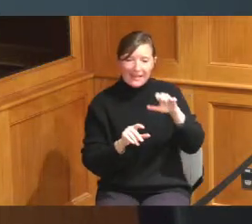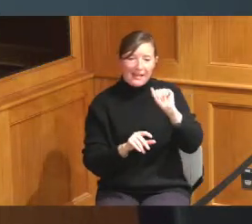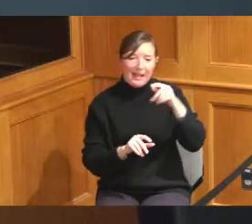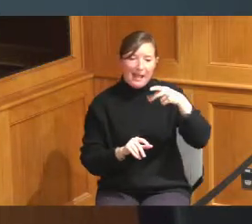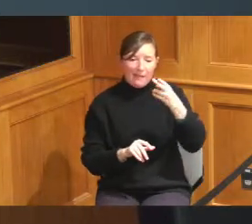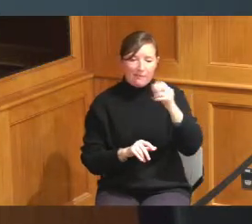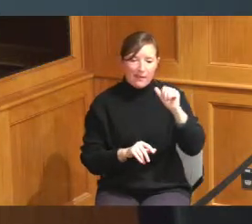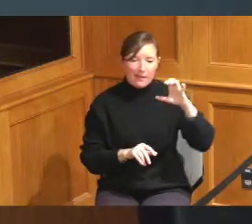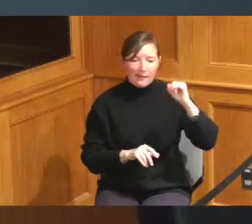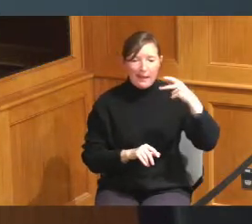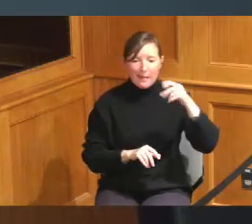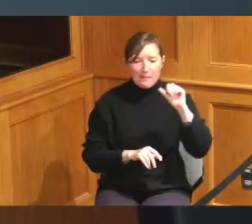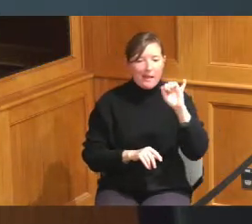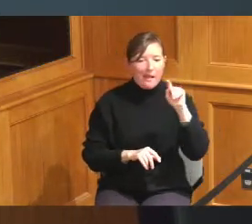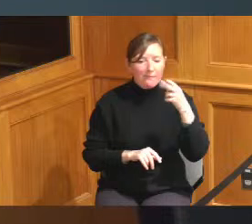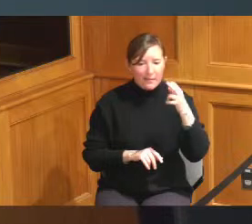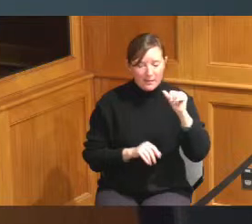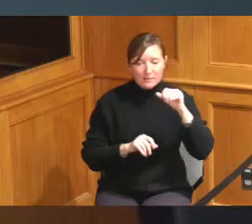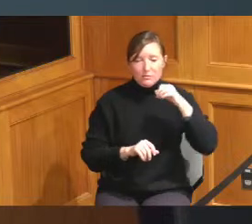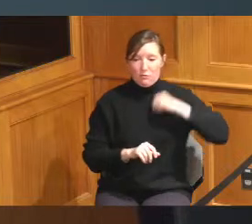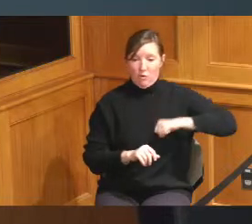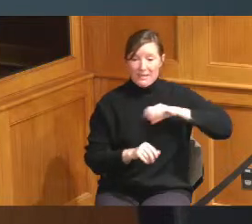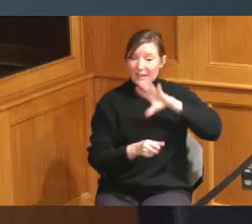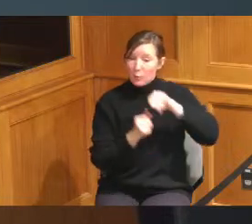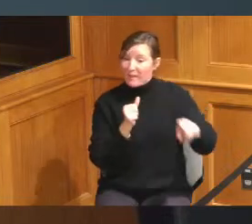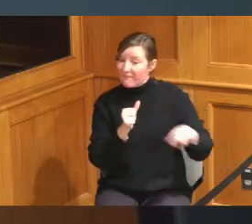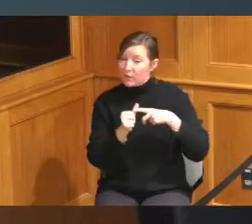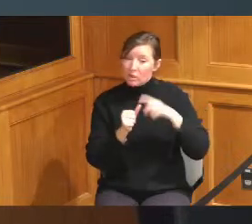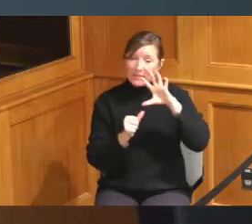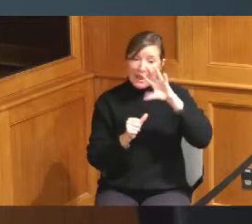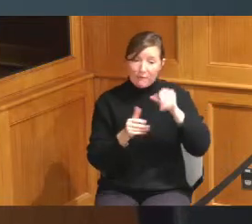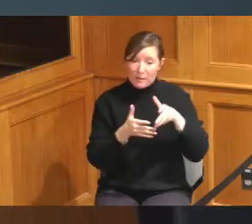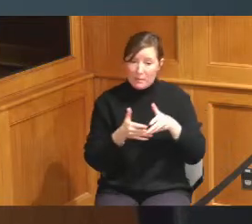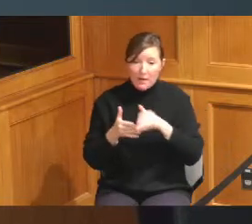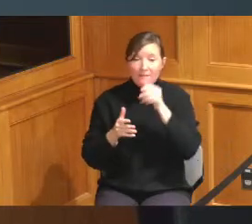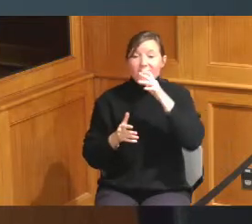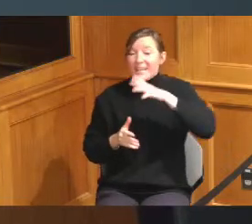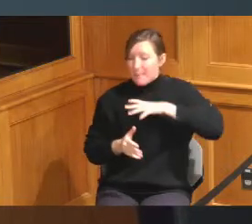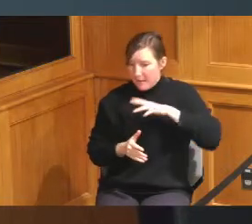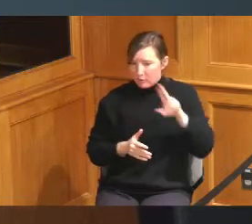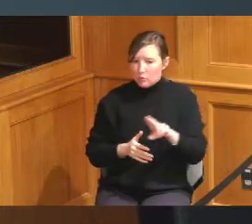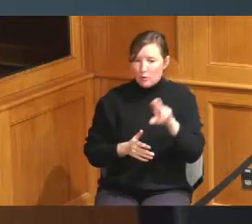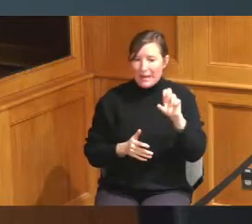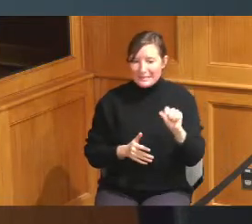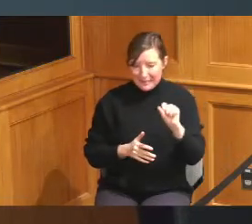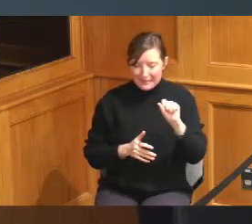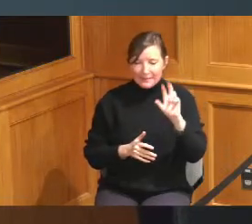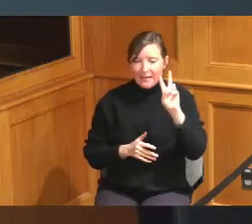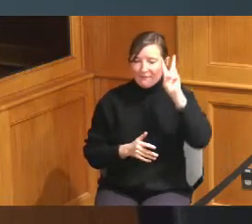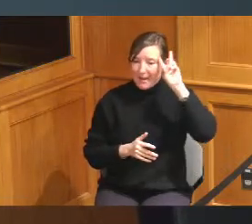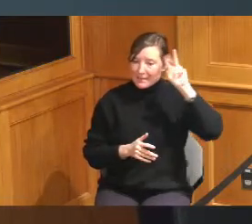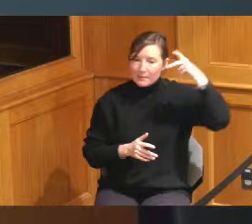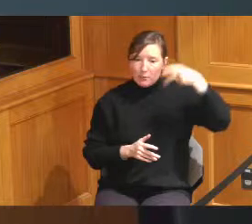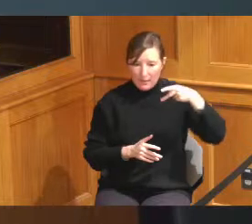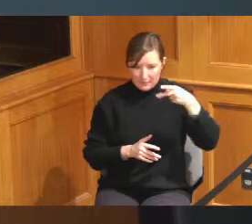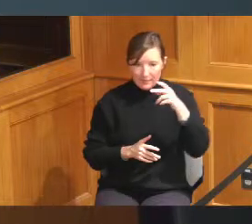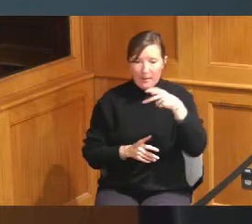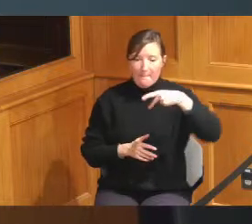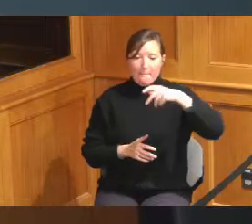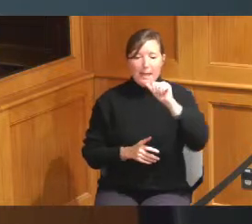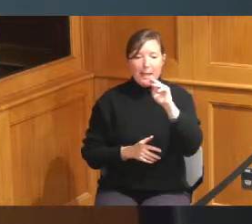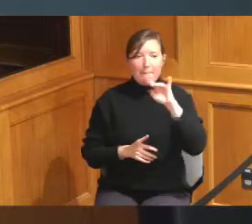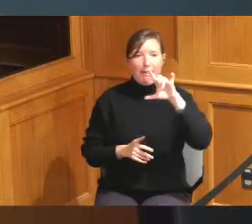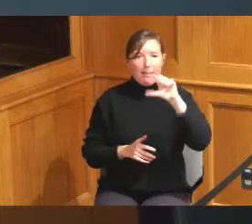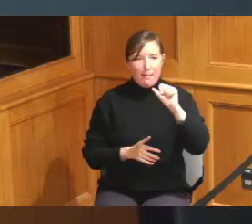Kappa Alpha sorority, including the first African American female United States Vice President Kamala